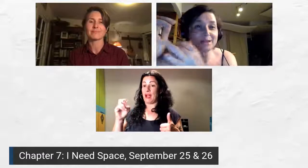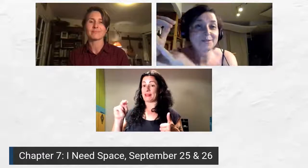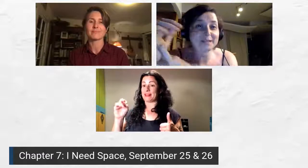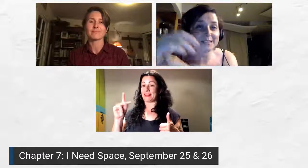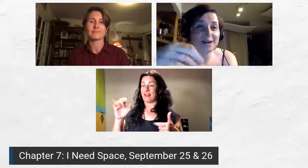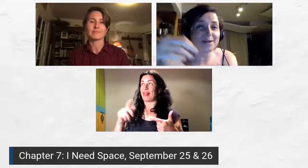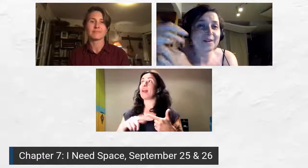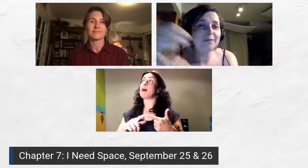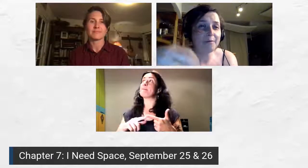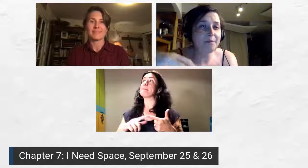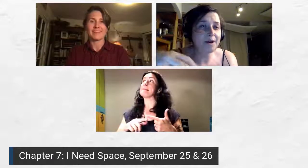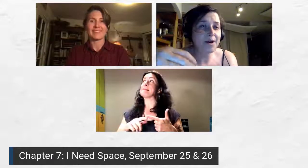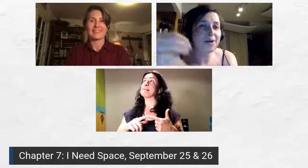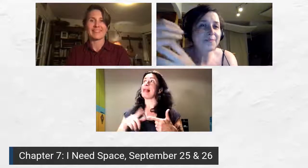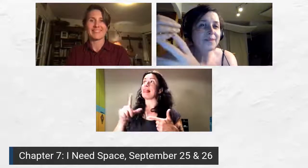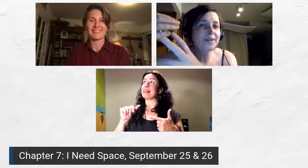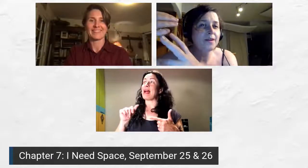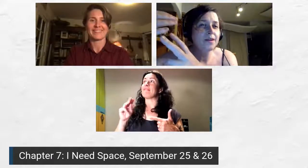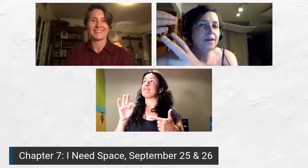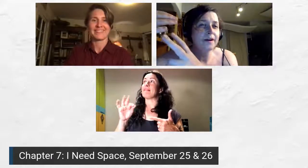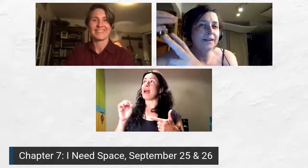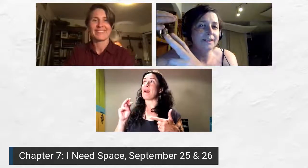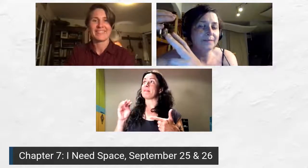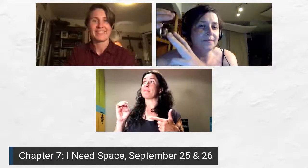my brain is really tired. La Femme Bear,